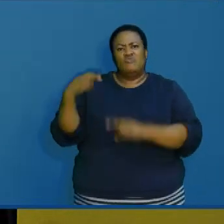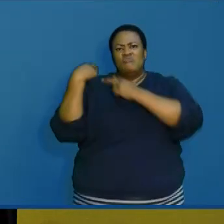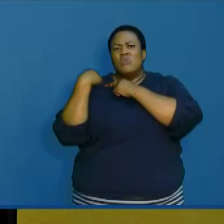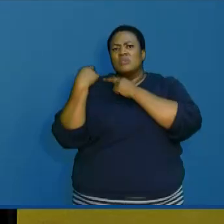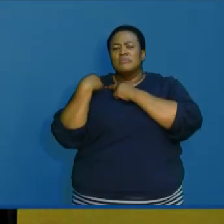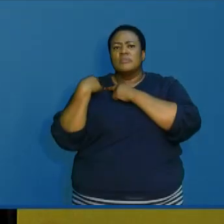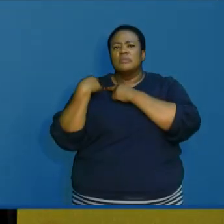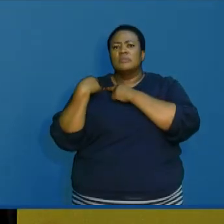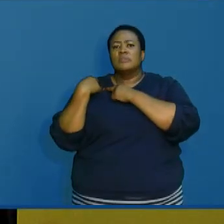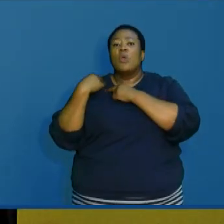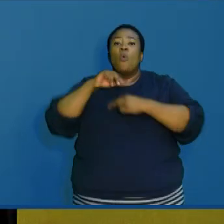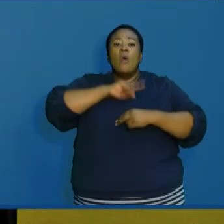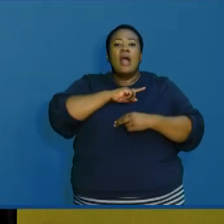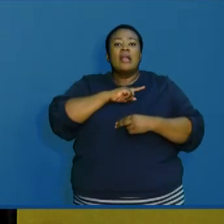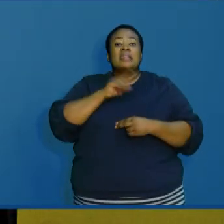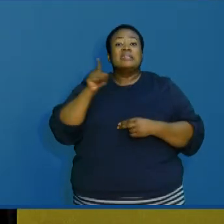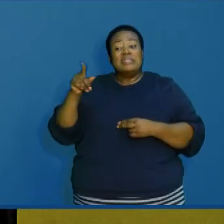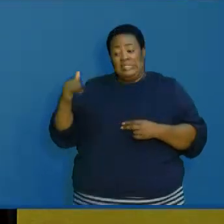never raised her son.